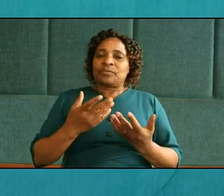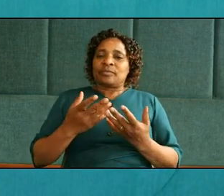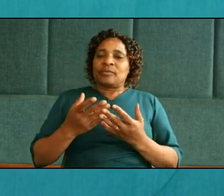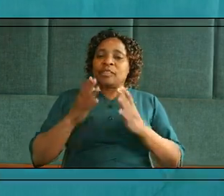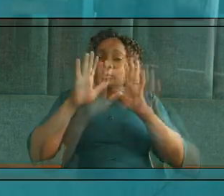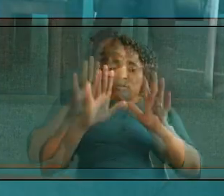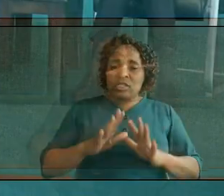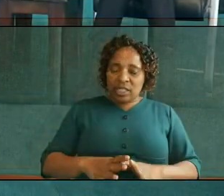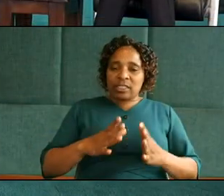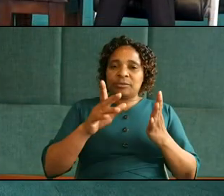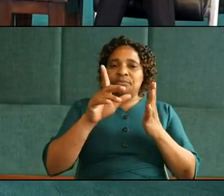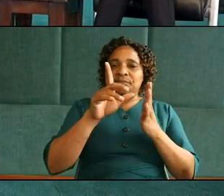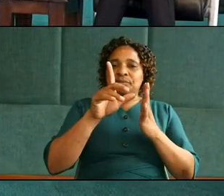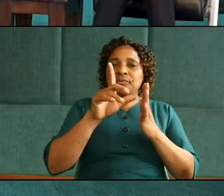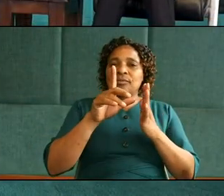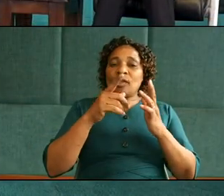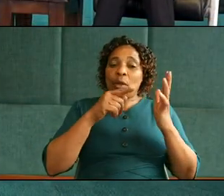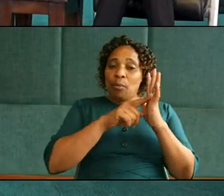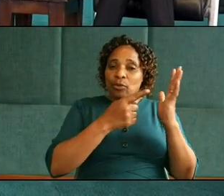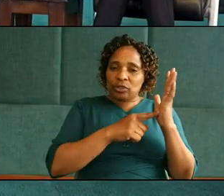this lesson today.